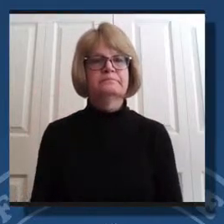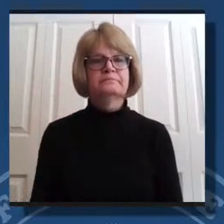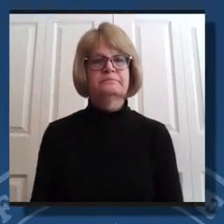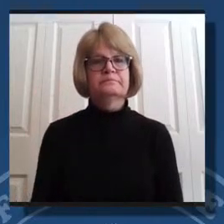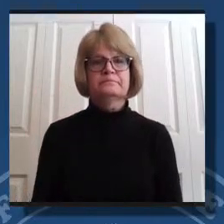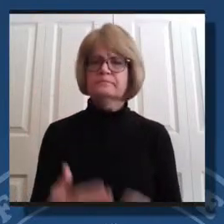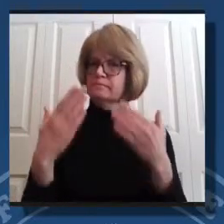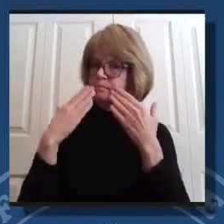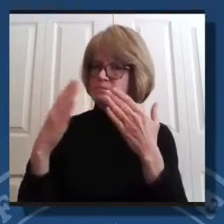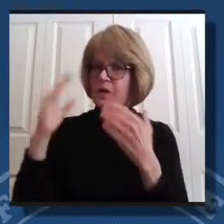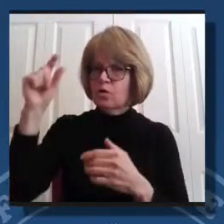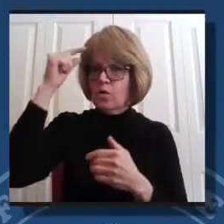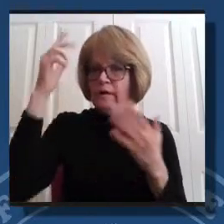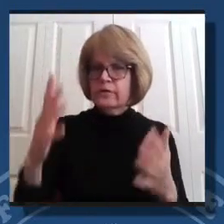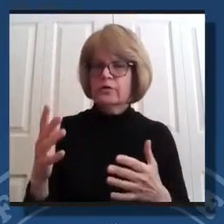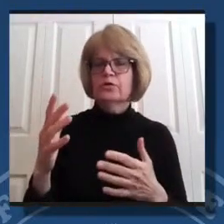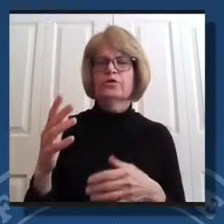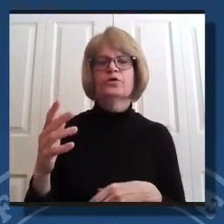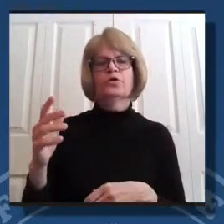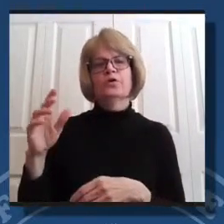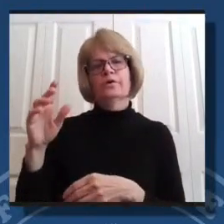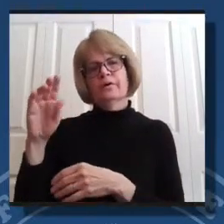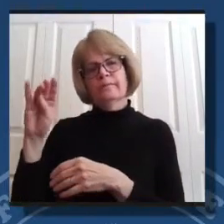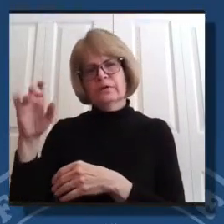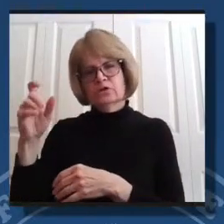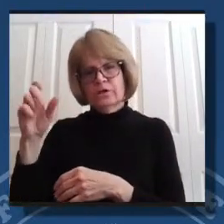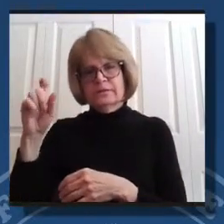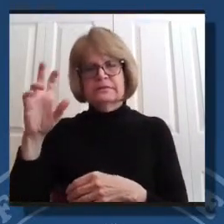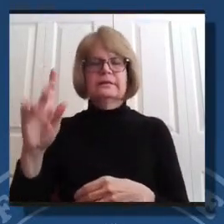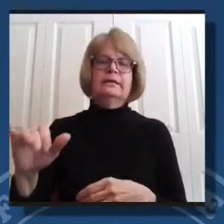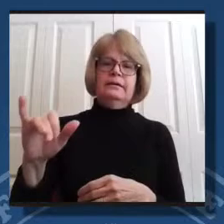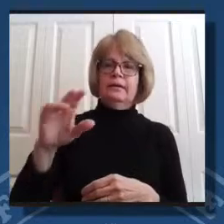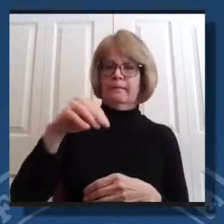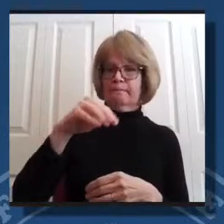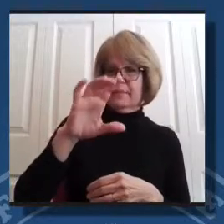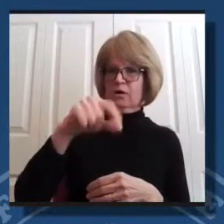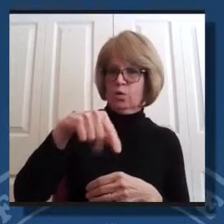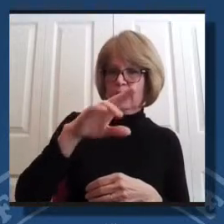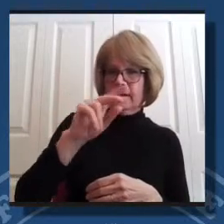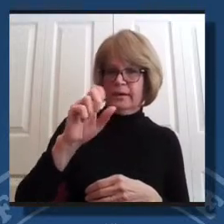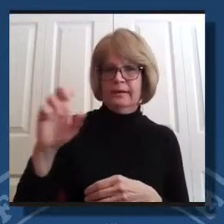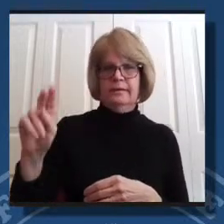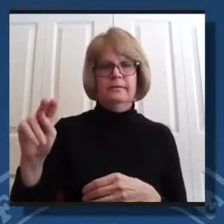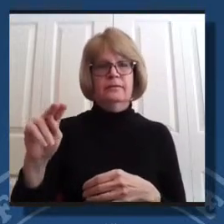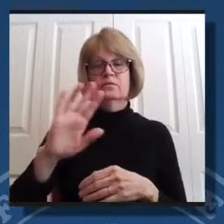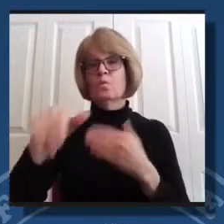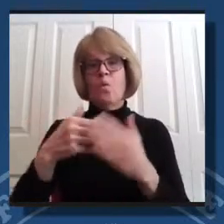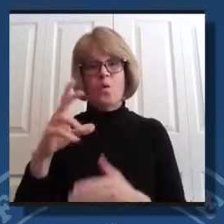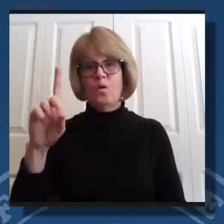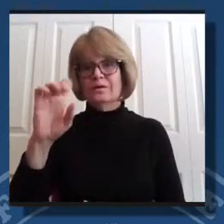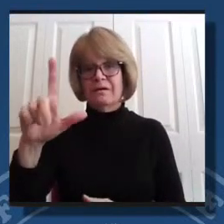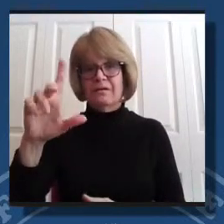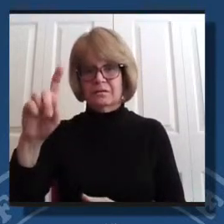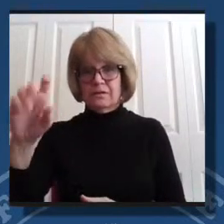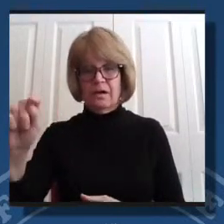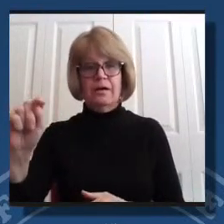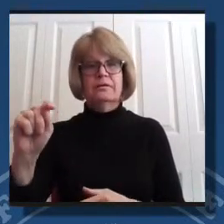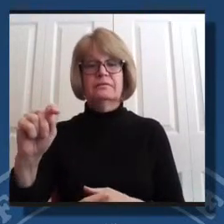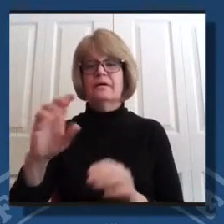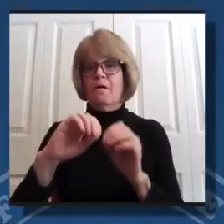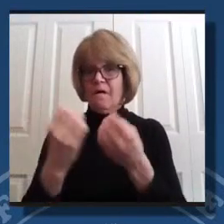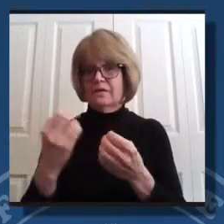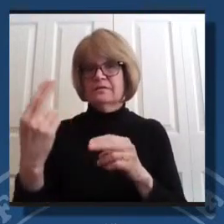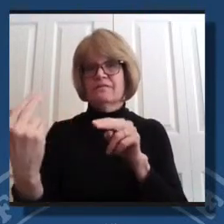Thank you, Governor, Secretary Majewski, Secretary McQueen, and to all of DelDOT and Office of Highway